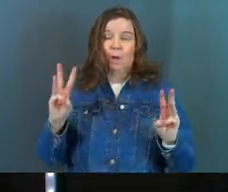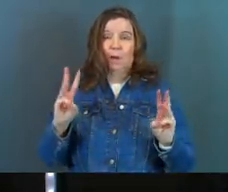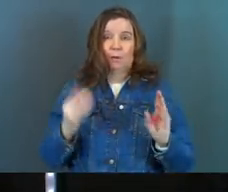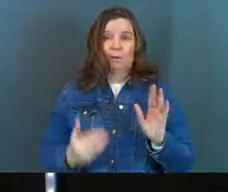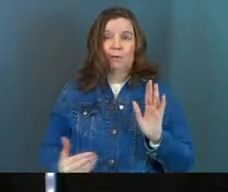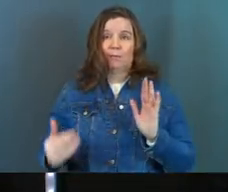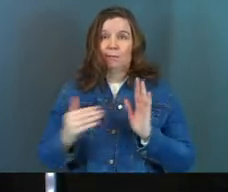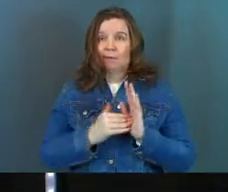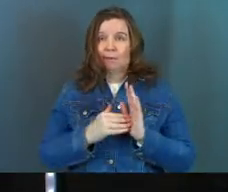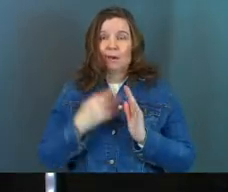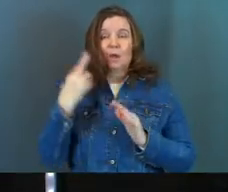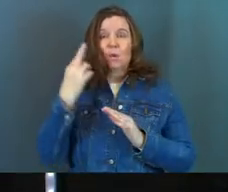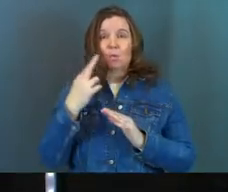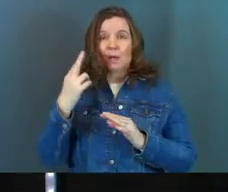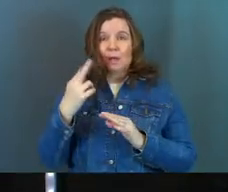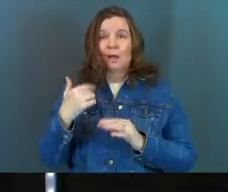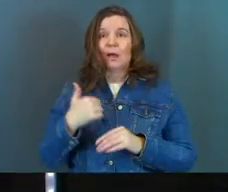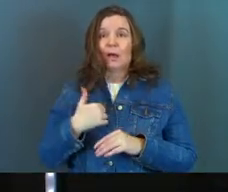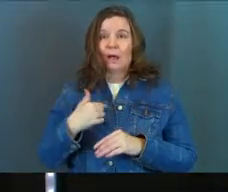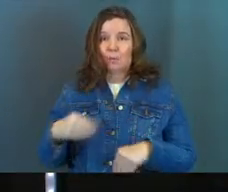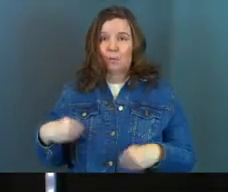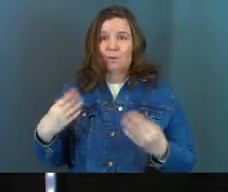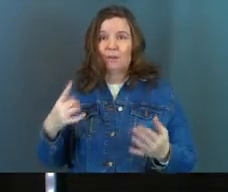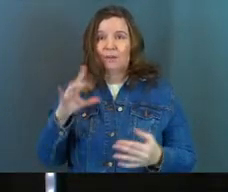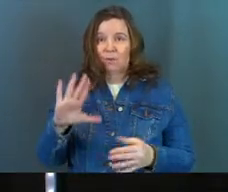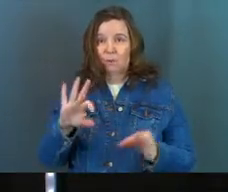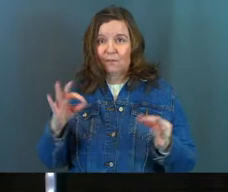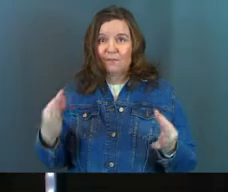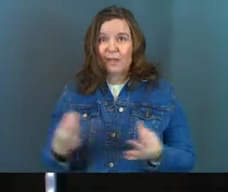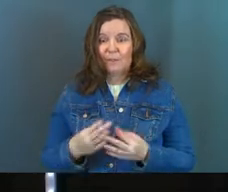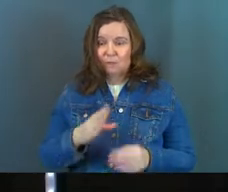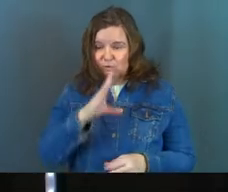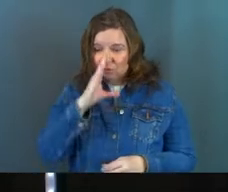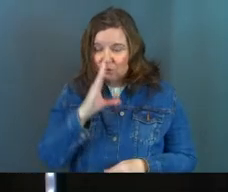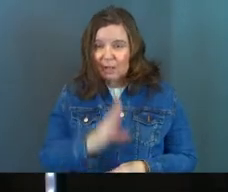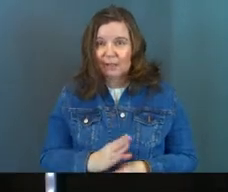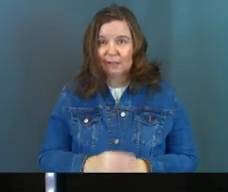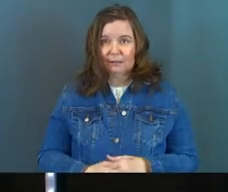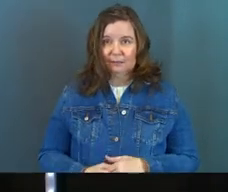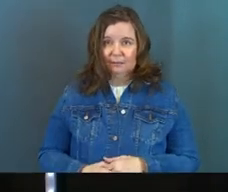all over again and realizing I'm providing for your family directly.